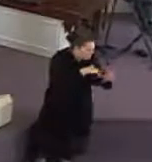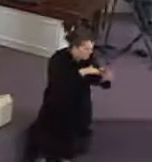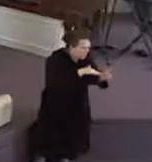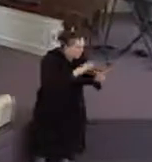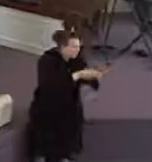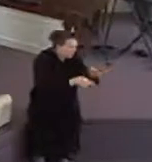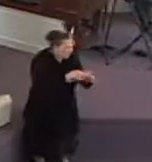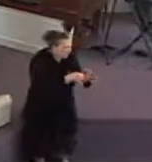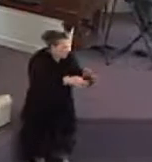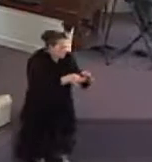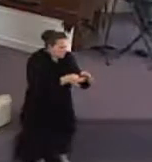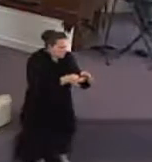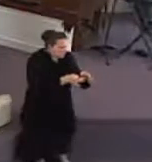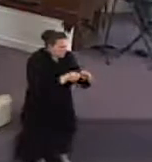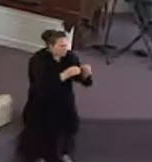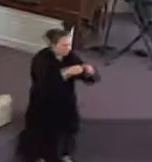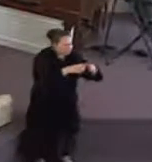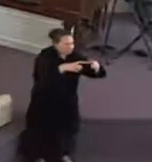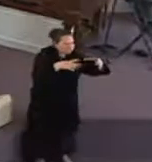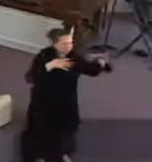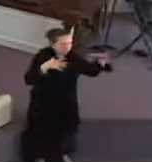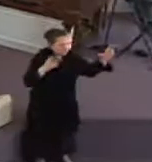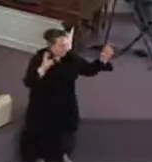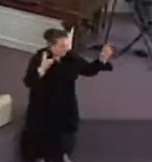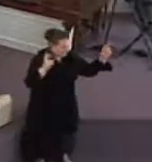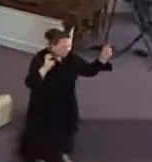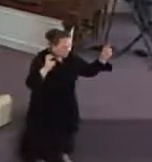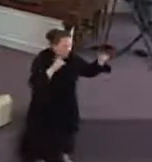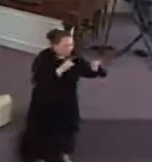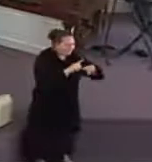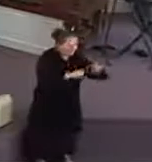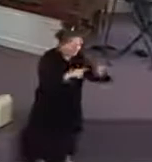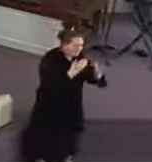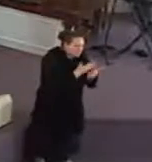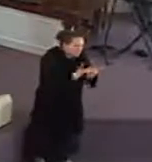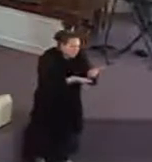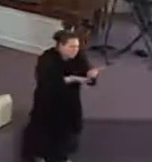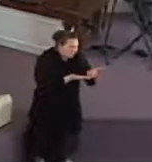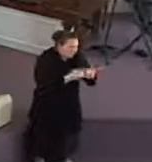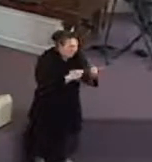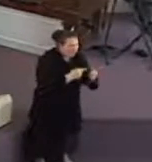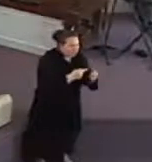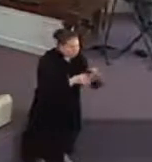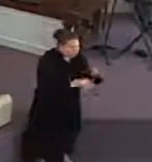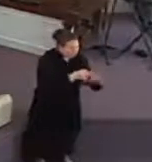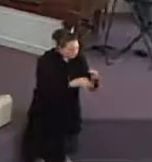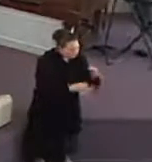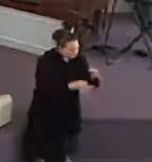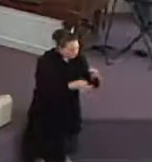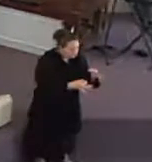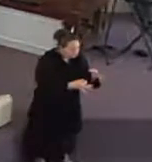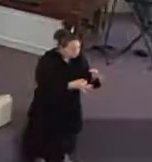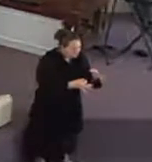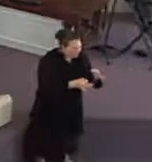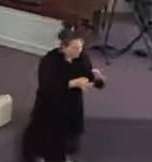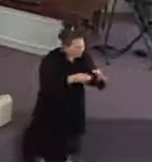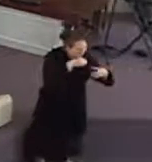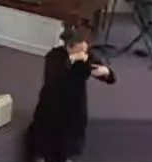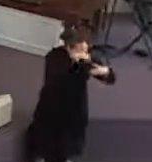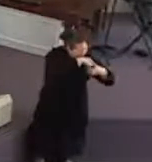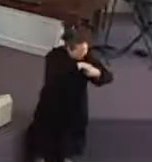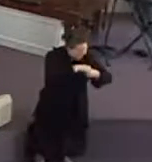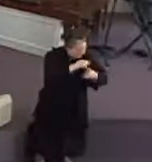of justice. It's a broad subject. Amen. But there's just something about justice that seems to be built into our DNA. It's in